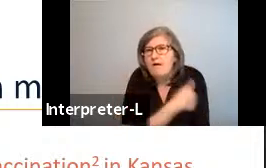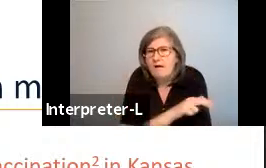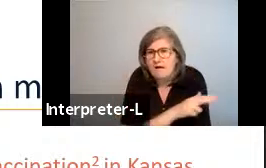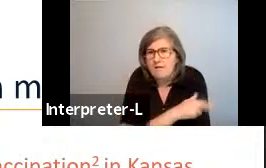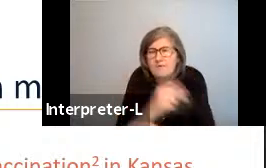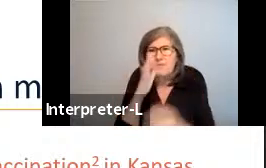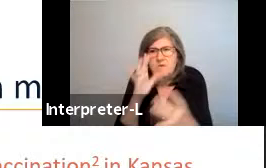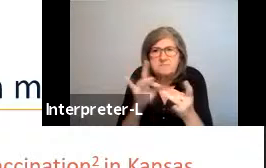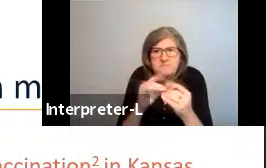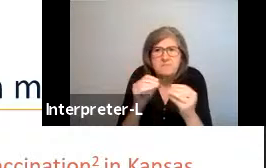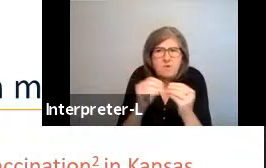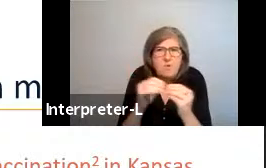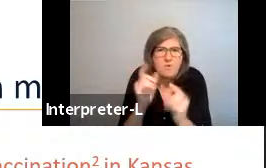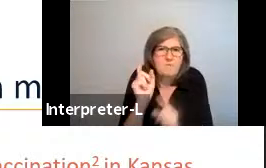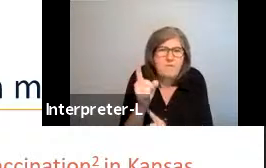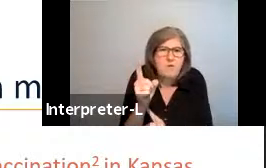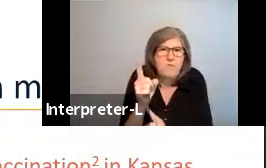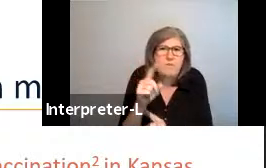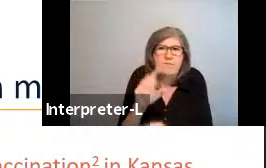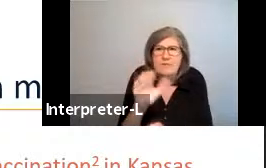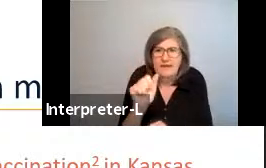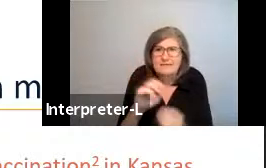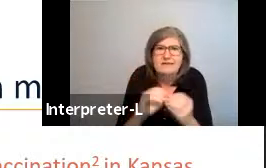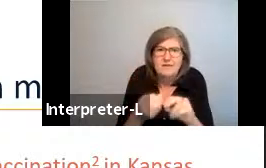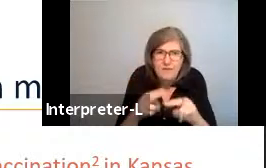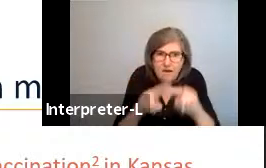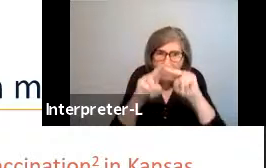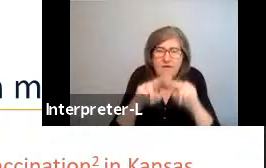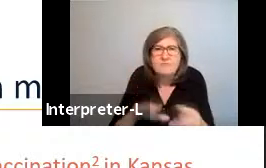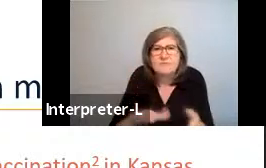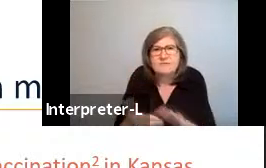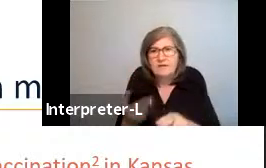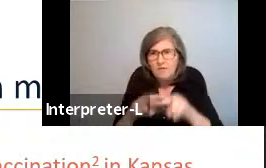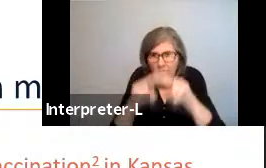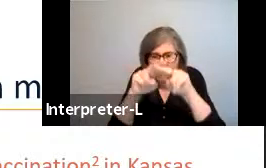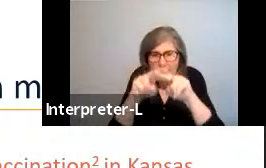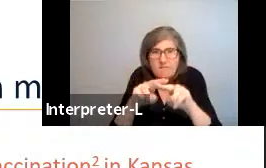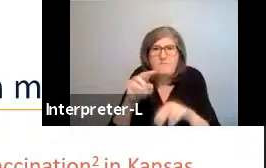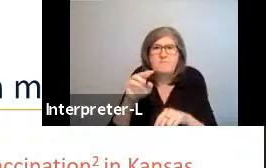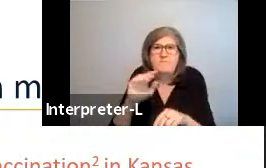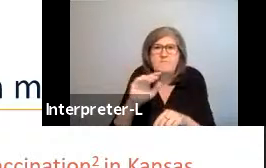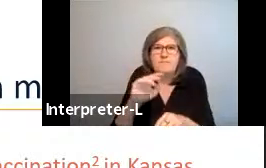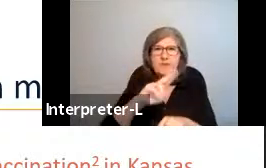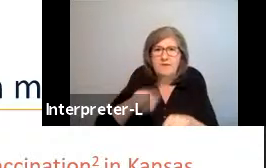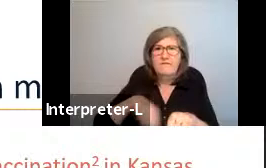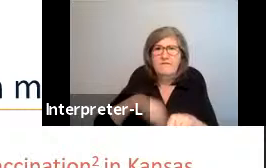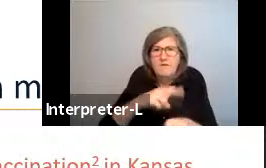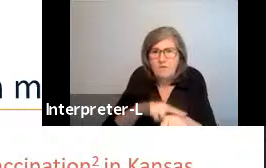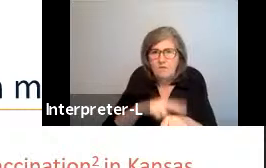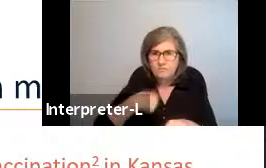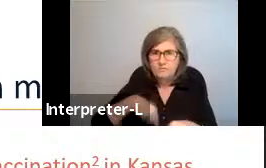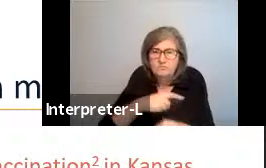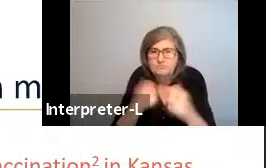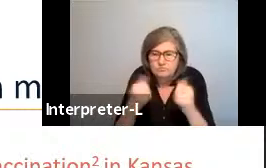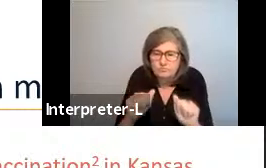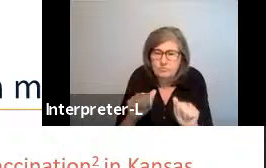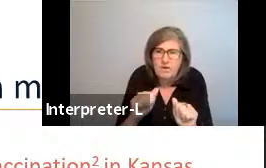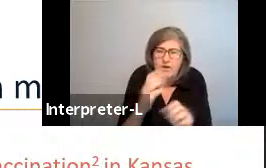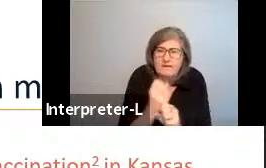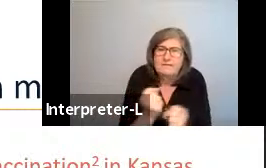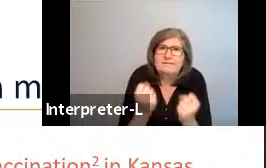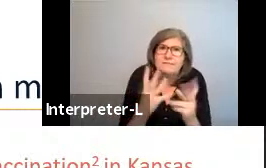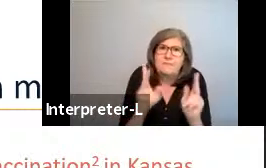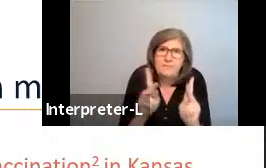moment. So cases going up, deaths going up. Of course, we are trying to get as many